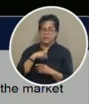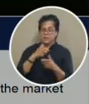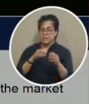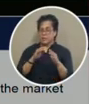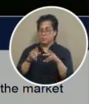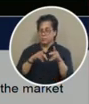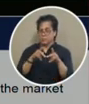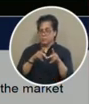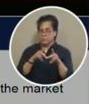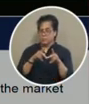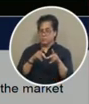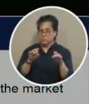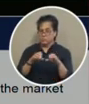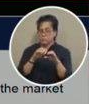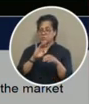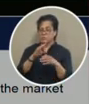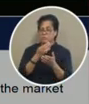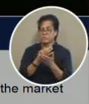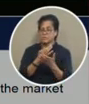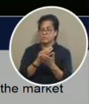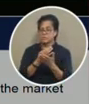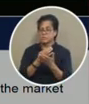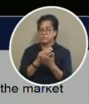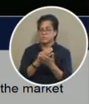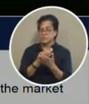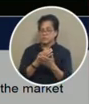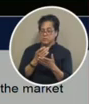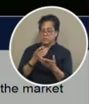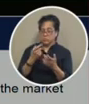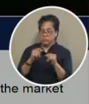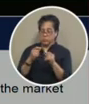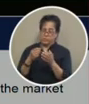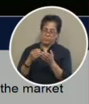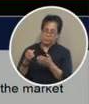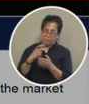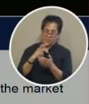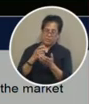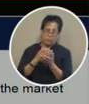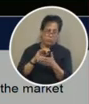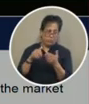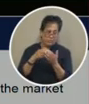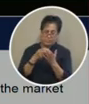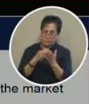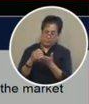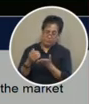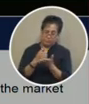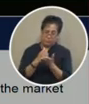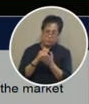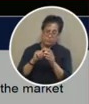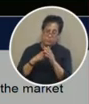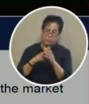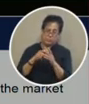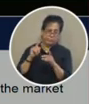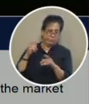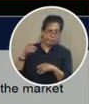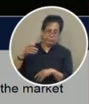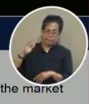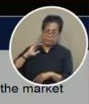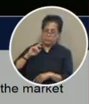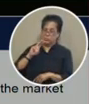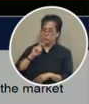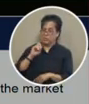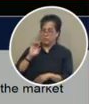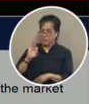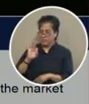put in place to monitor those funds, we were able to recover all of those dollars in terms of those reimbursements all the way back to 2009. And